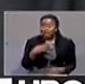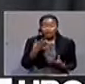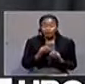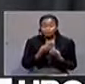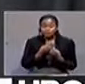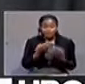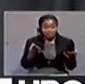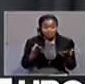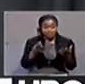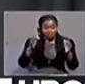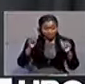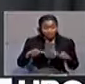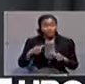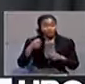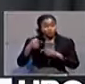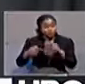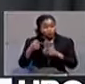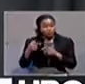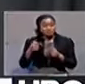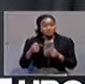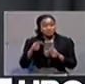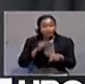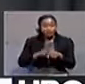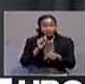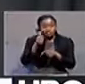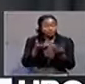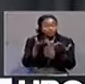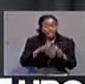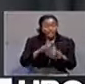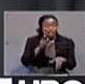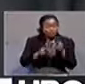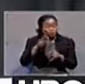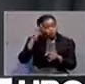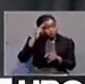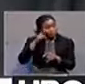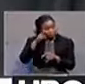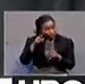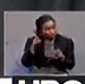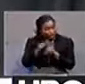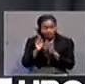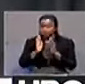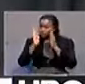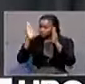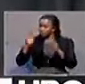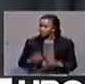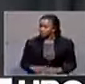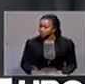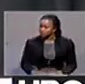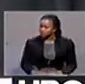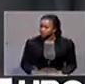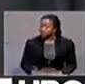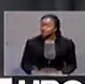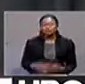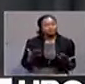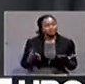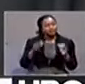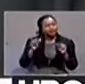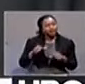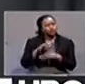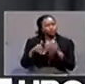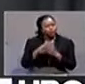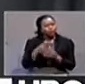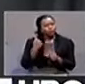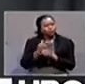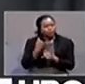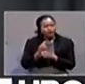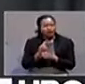be fondly remembered as the late Archbishop? Can we work towards